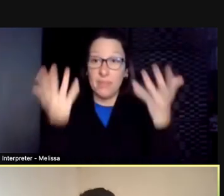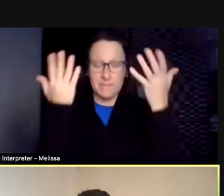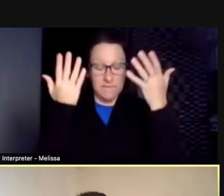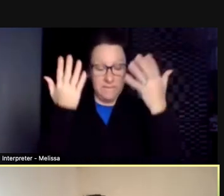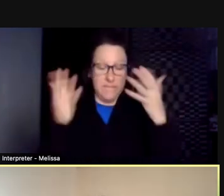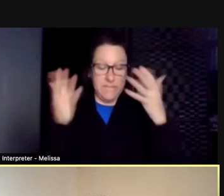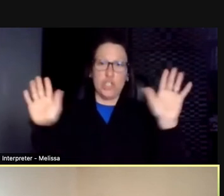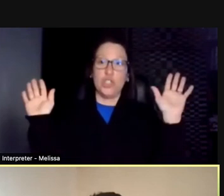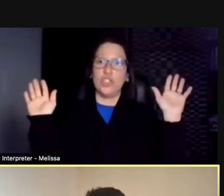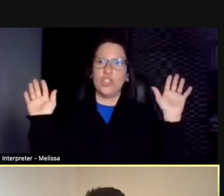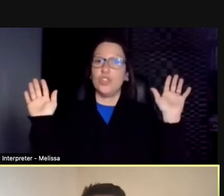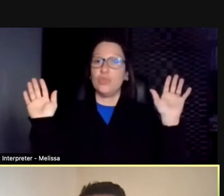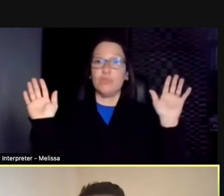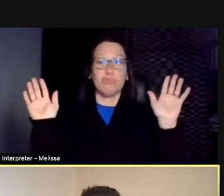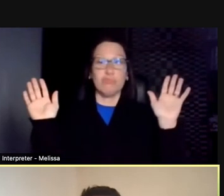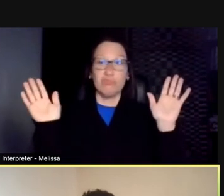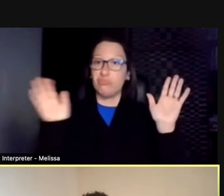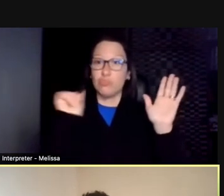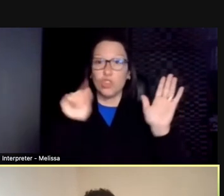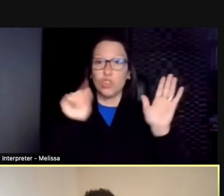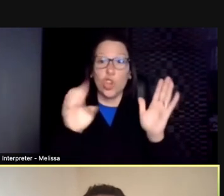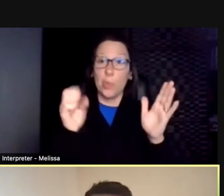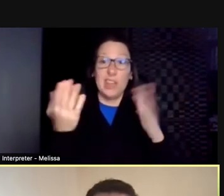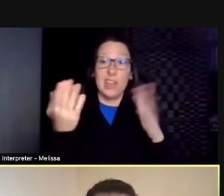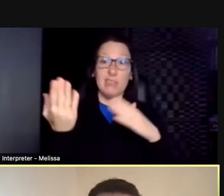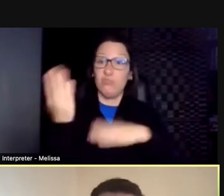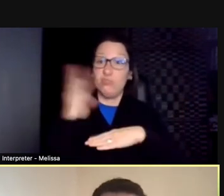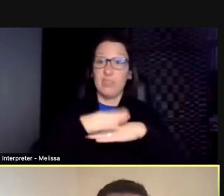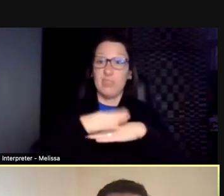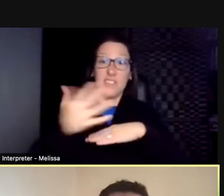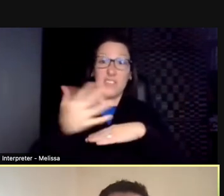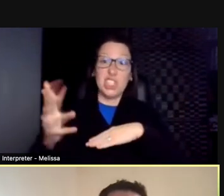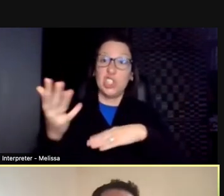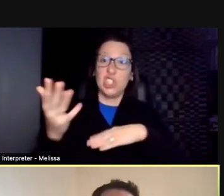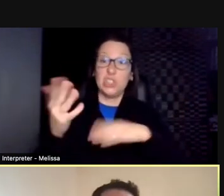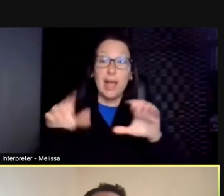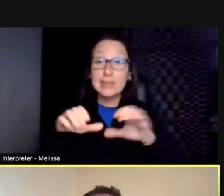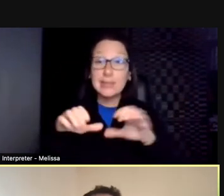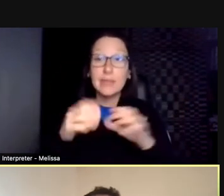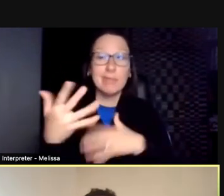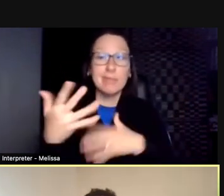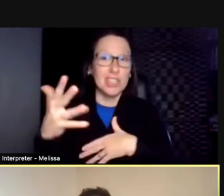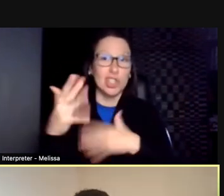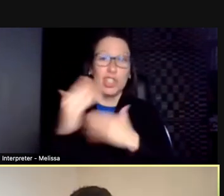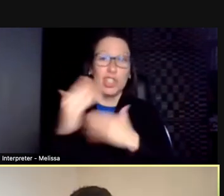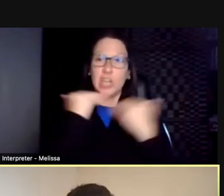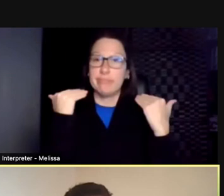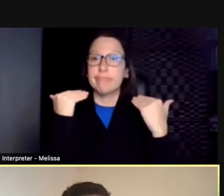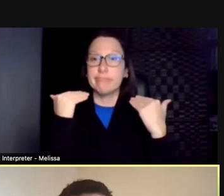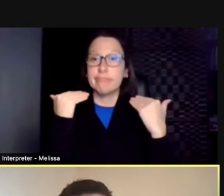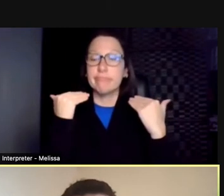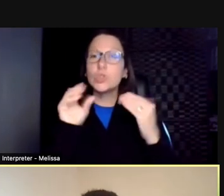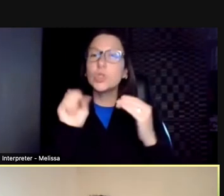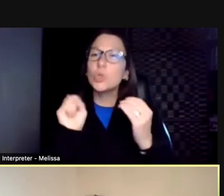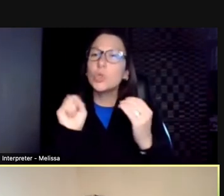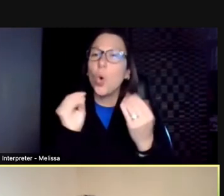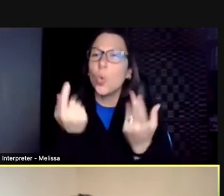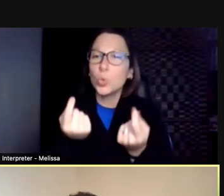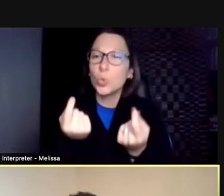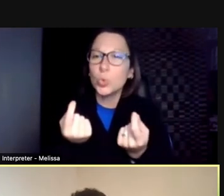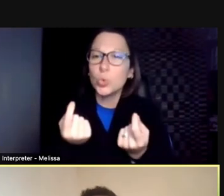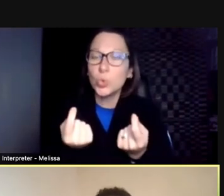End of, could be end of day. Definitely end of activity. So what can you do? You can look